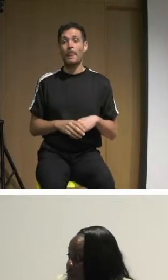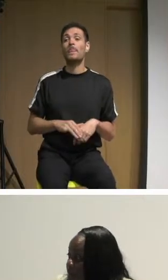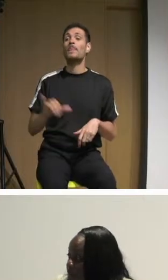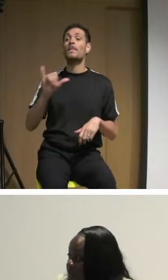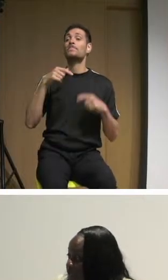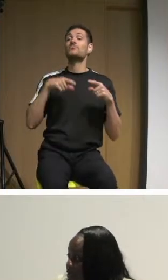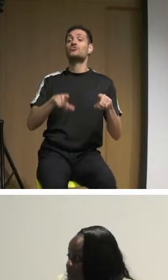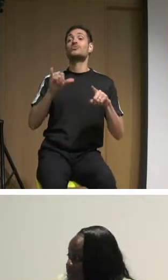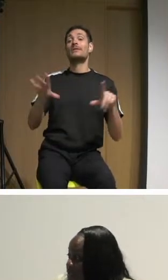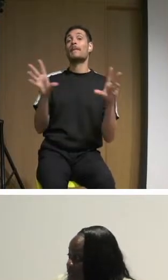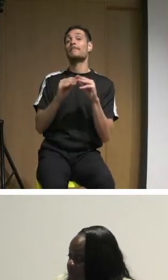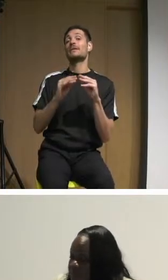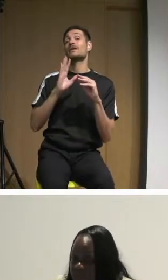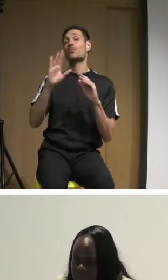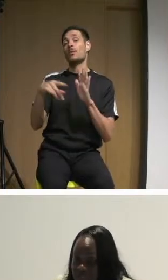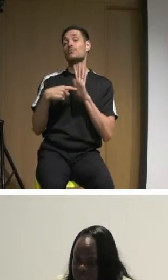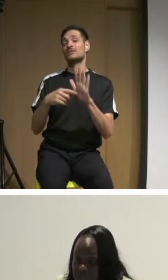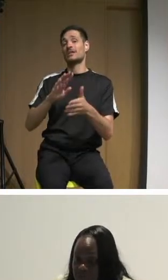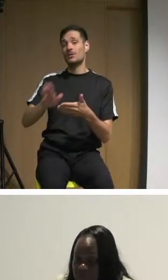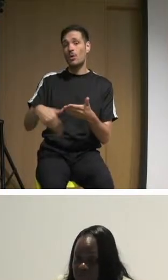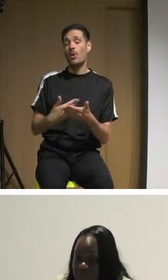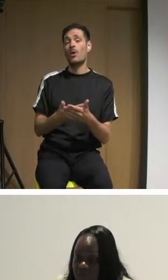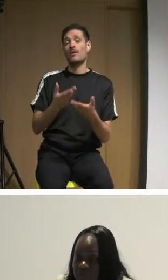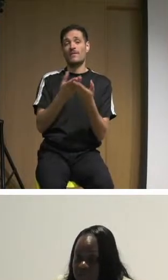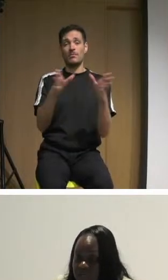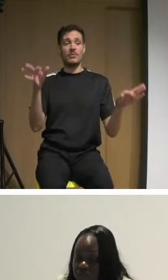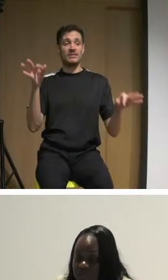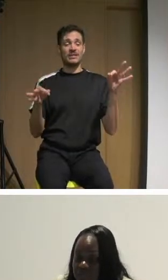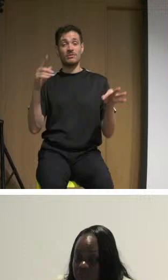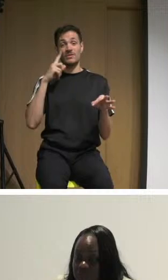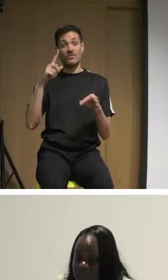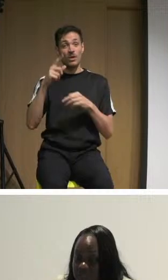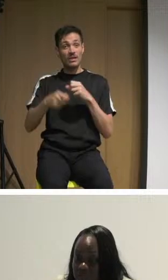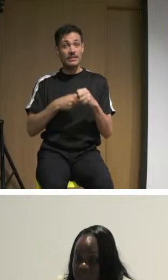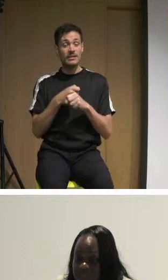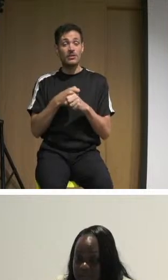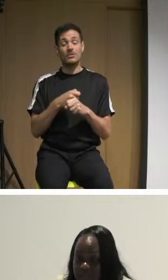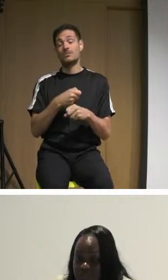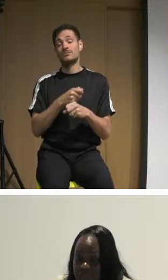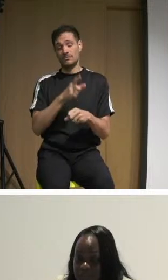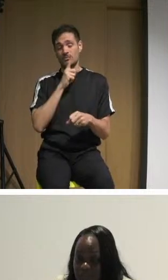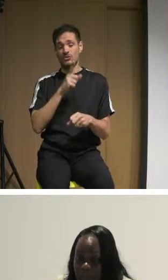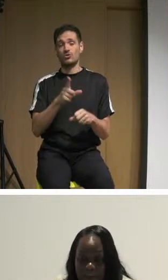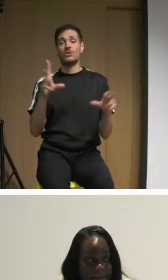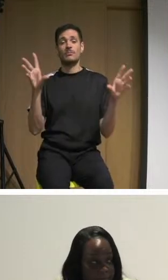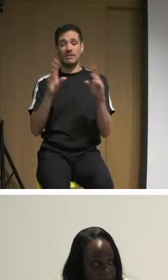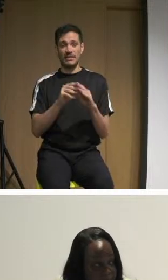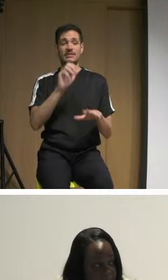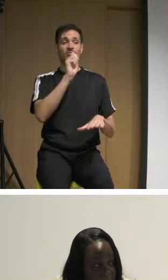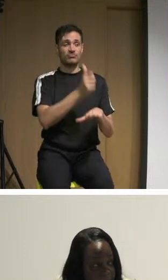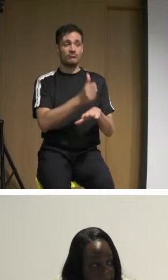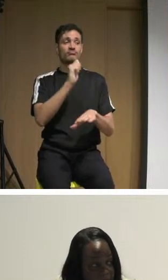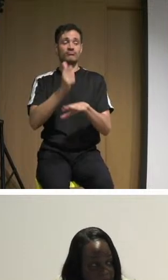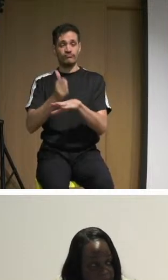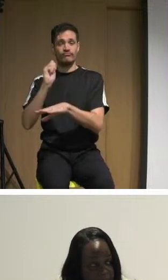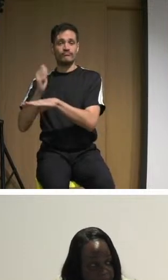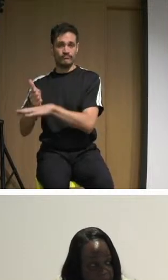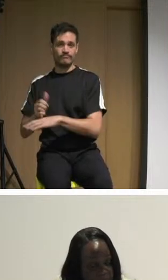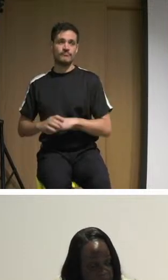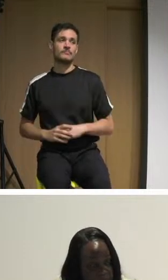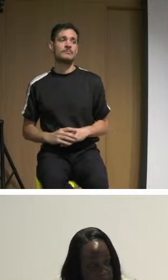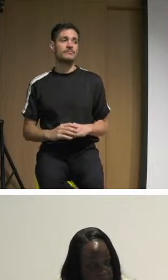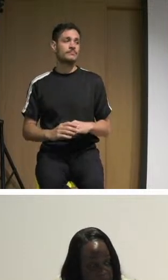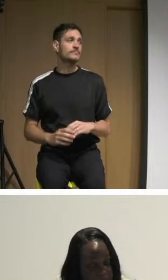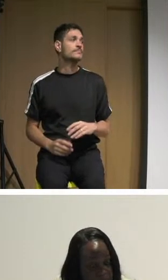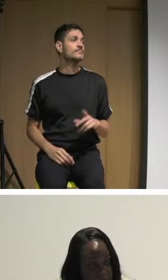of our public hearings for the next year so that we can make sure that those meetings are established. The one part I'll say